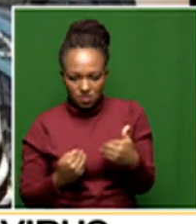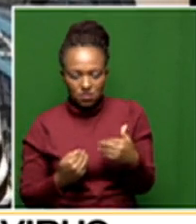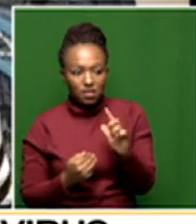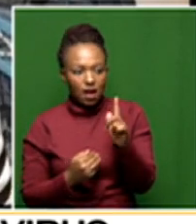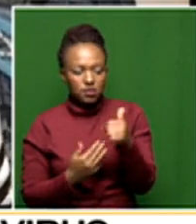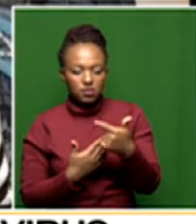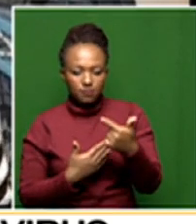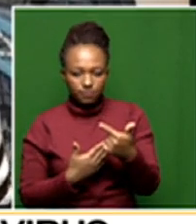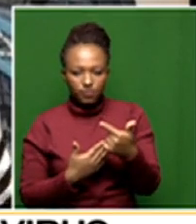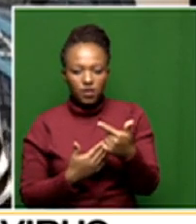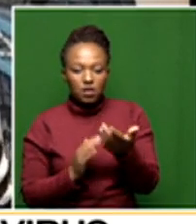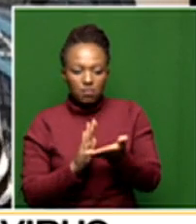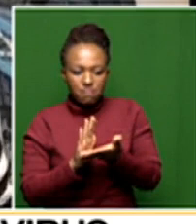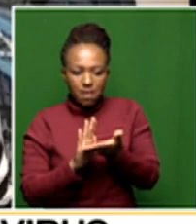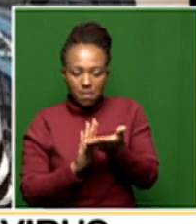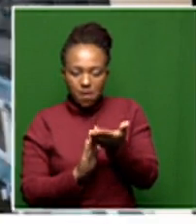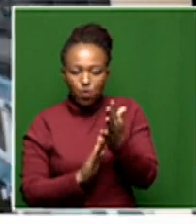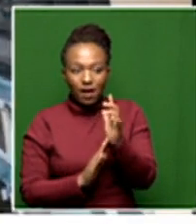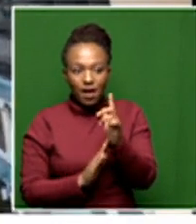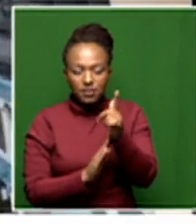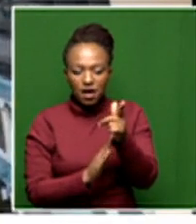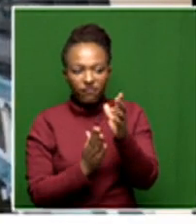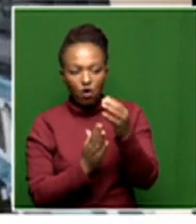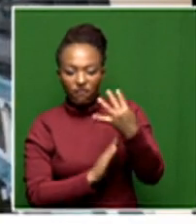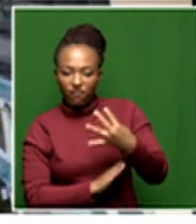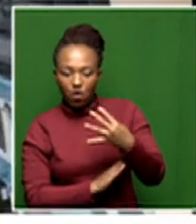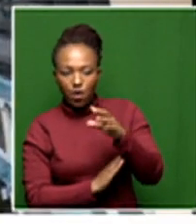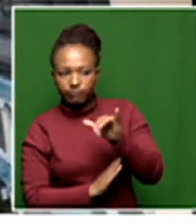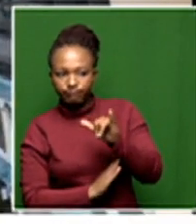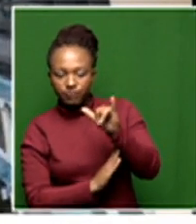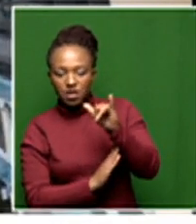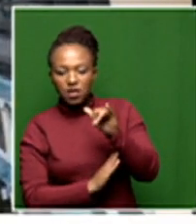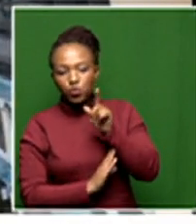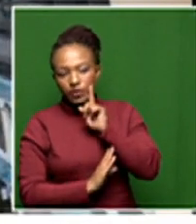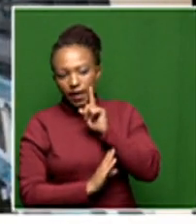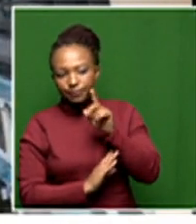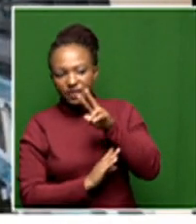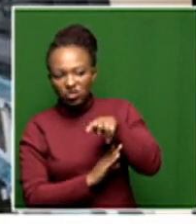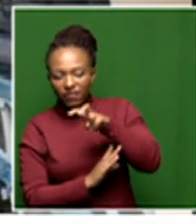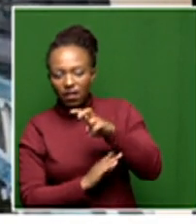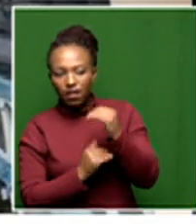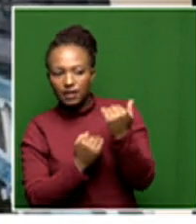to ramp that up over time. Obviously, as we watch the travel restrictions,